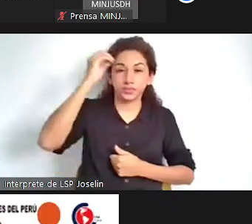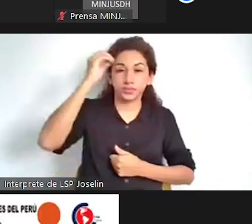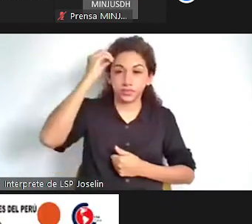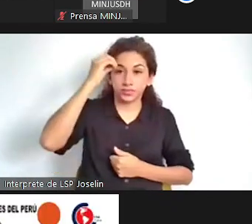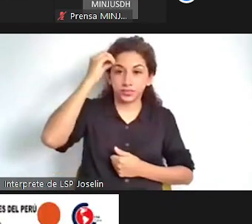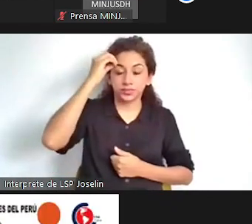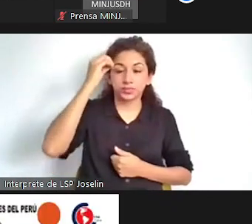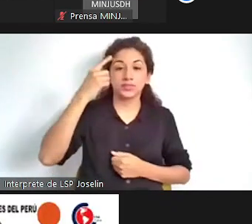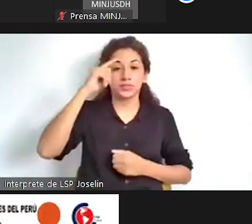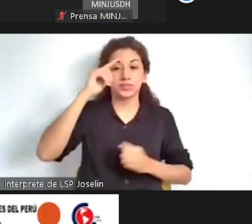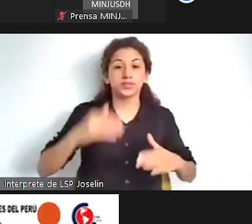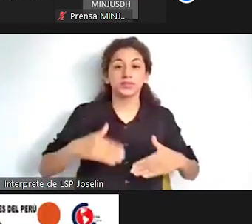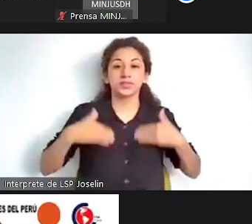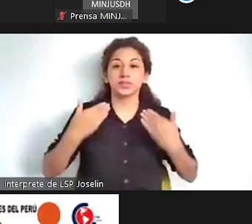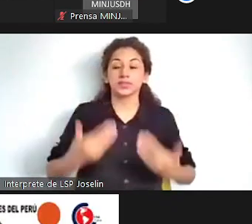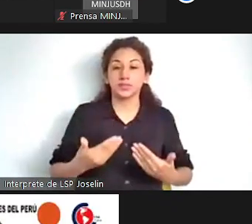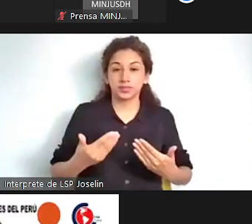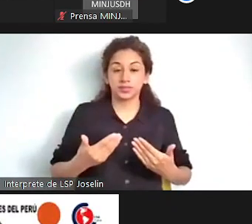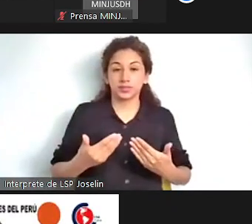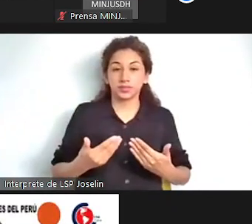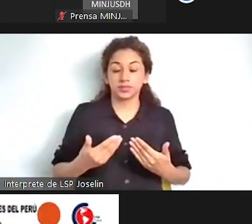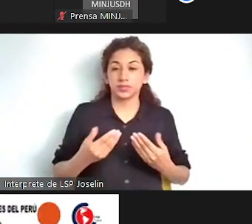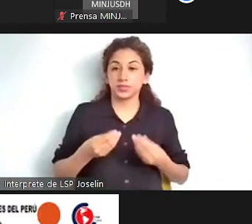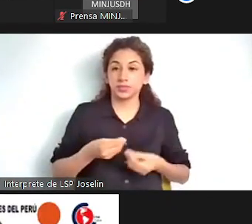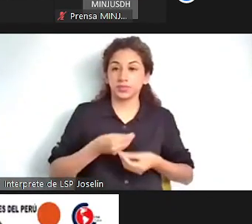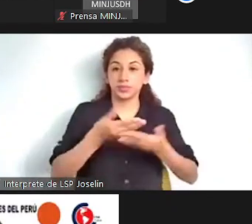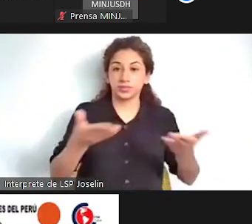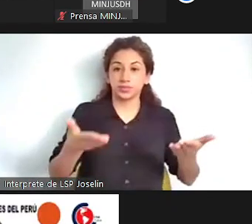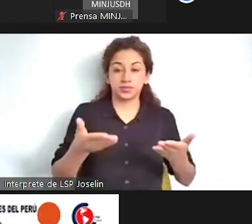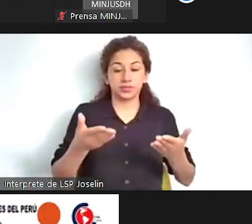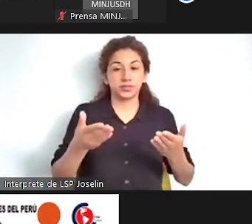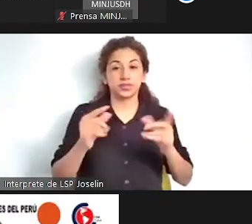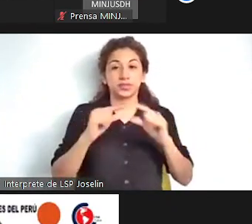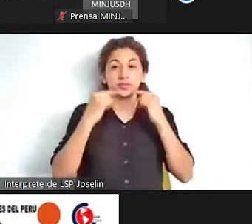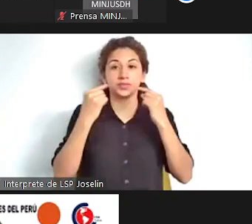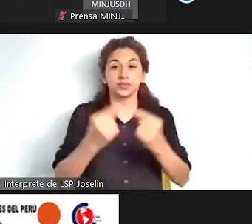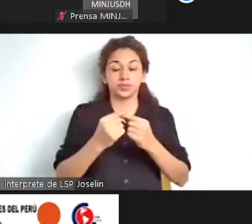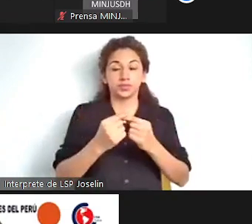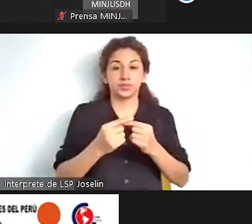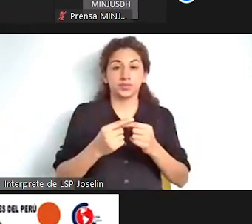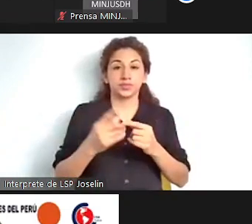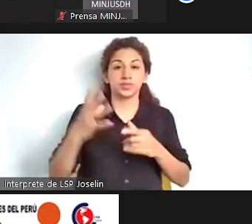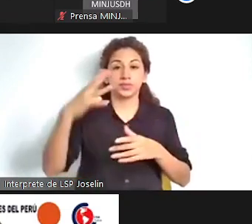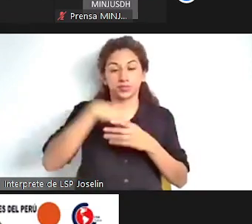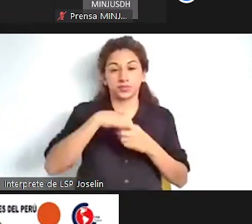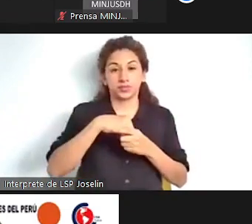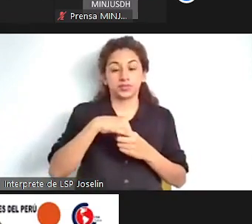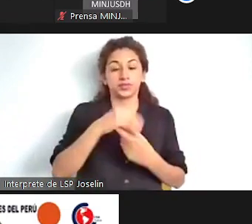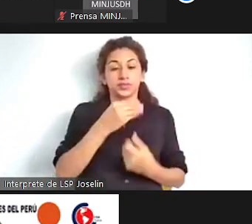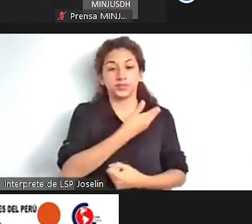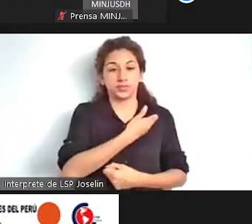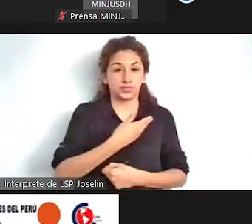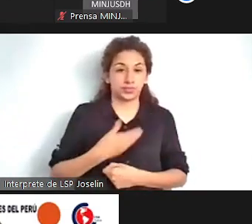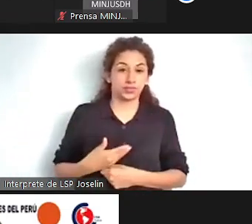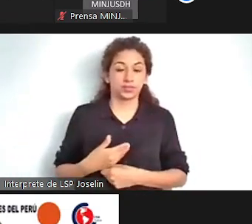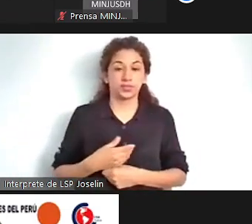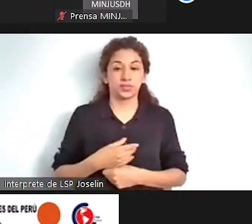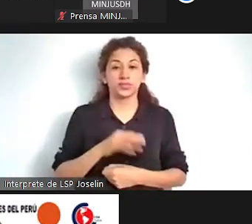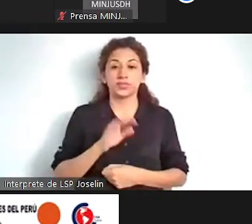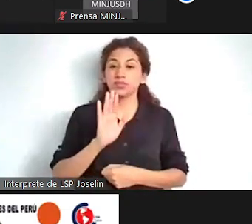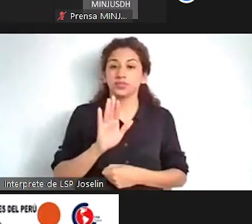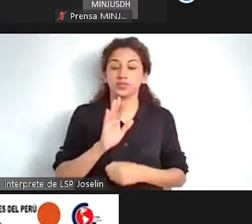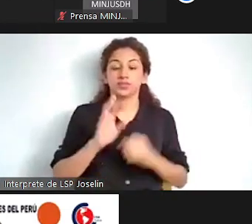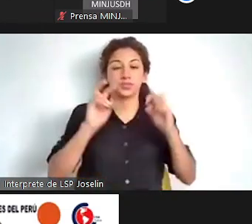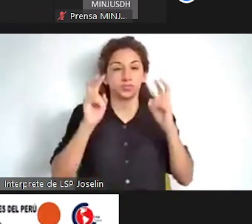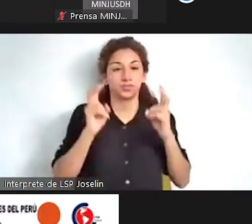what you think to about a guaranteeing the eu trade unions from the states